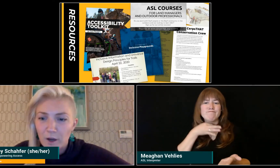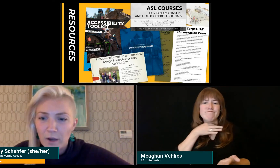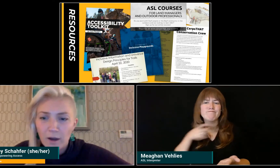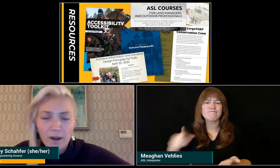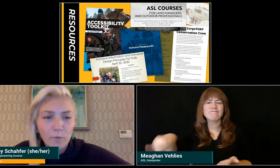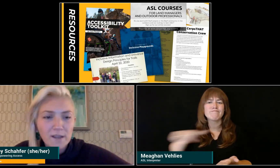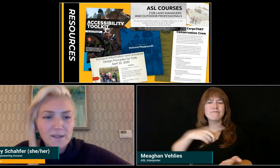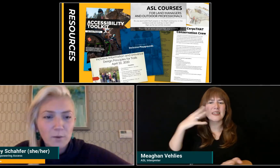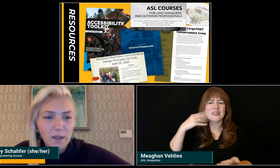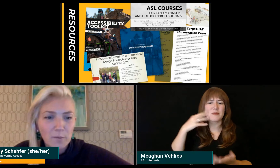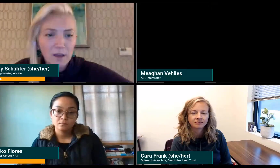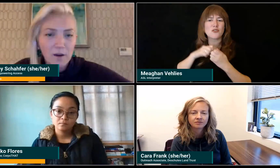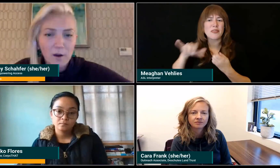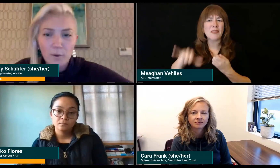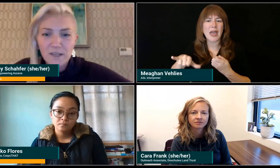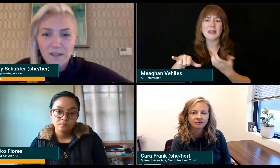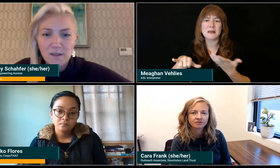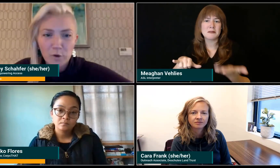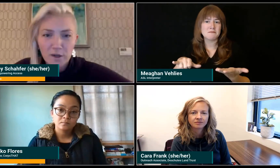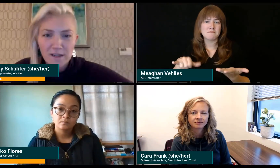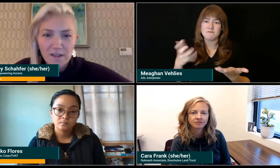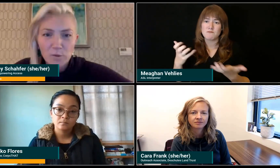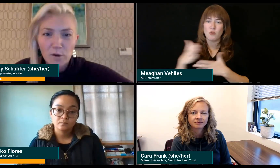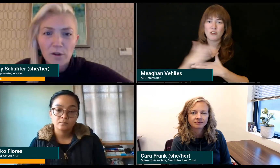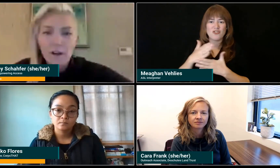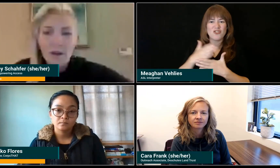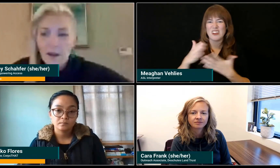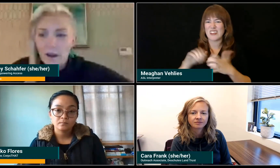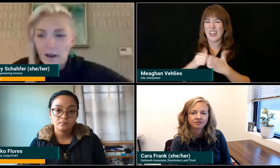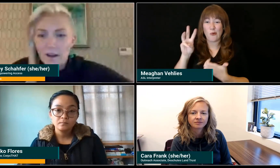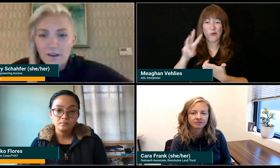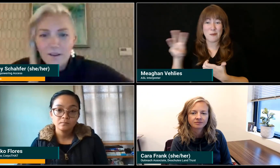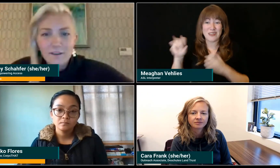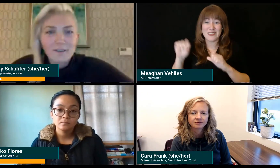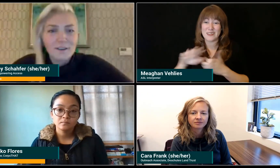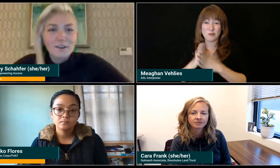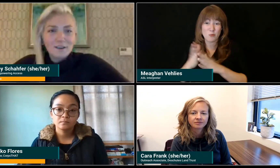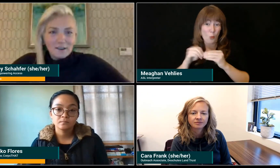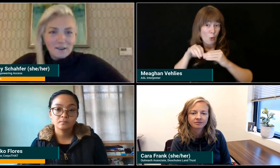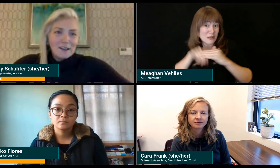and ways that we can make our websites more accessible,